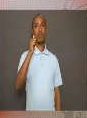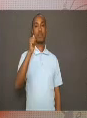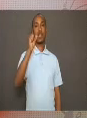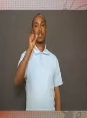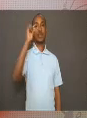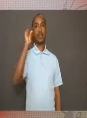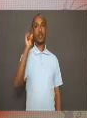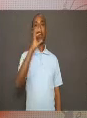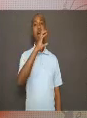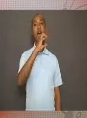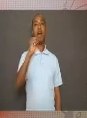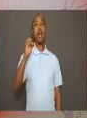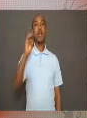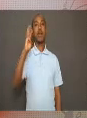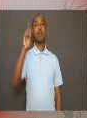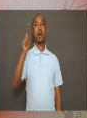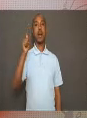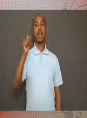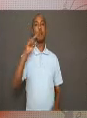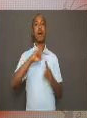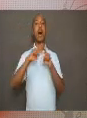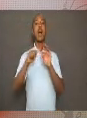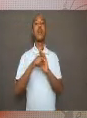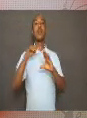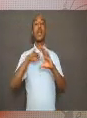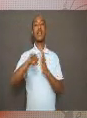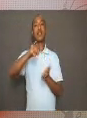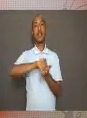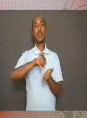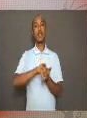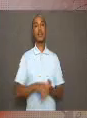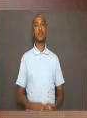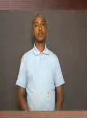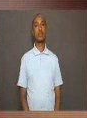strontium, and barium ions in salts.